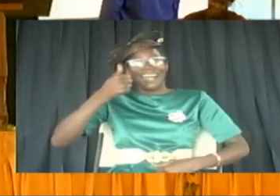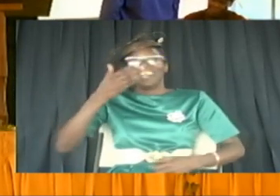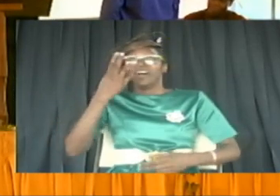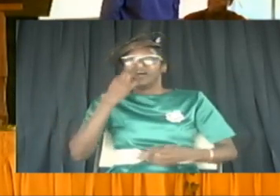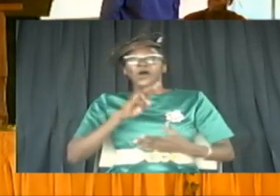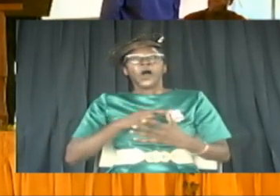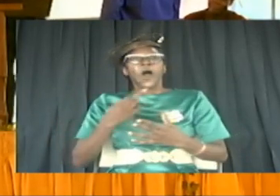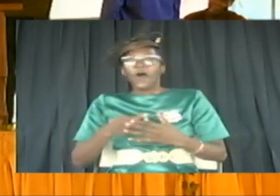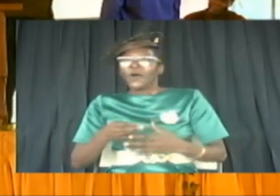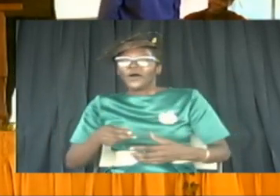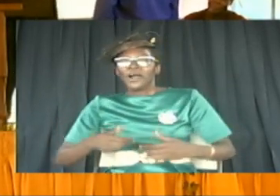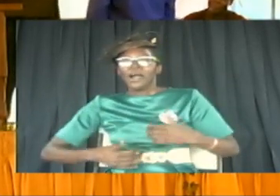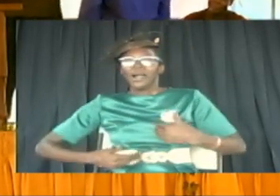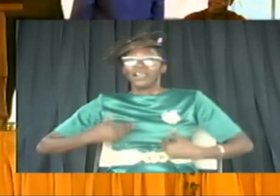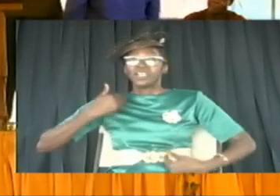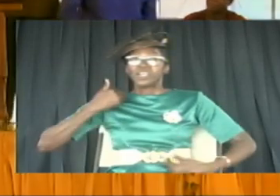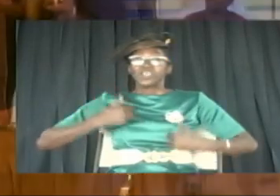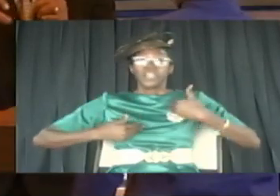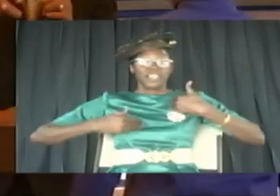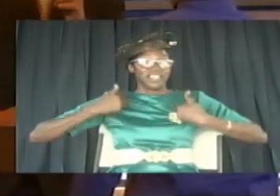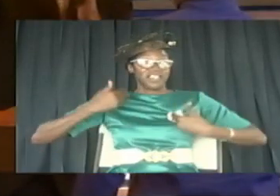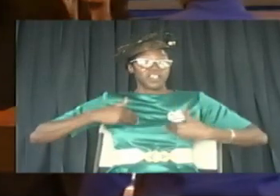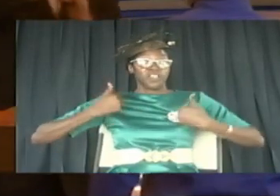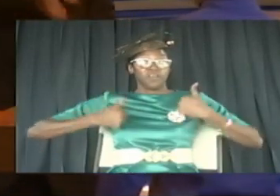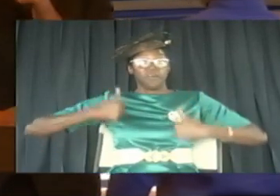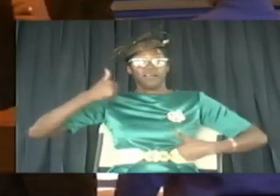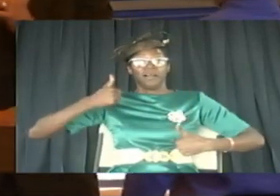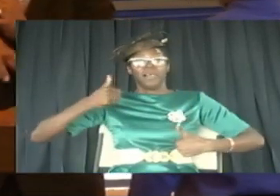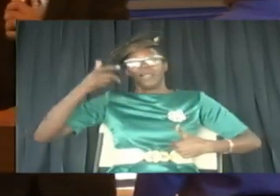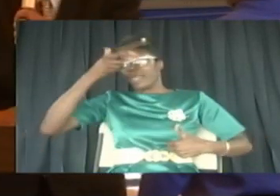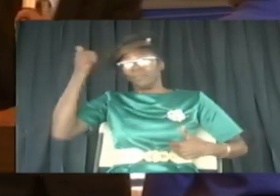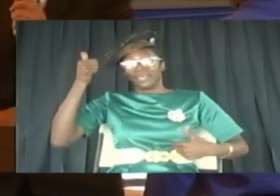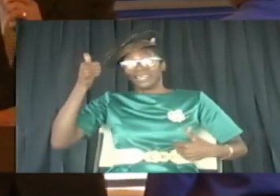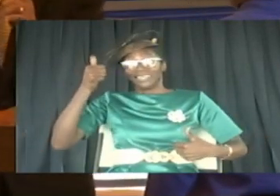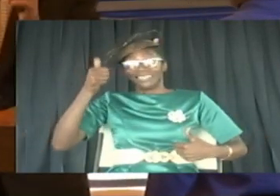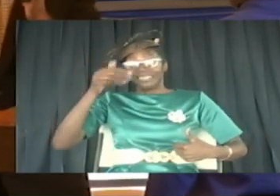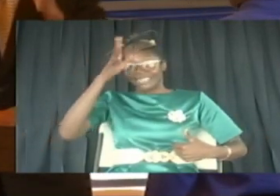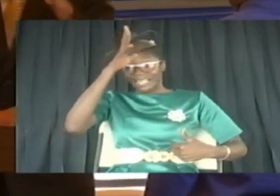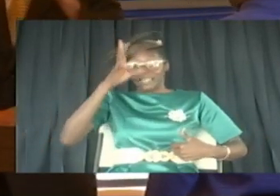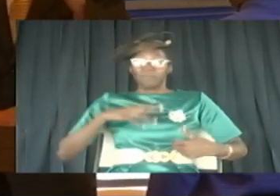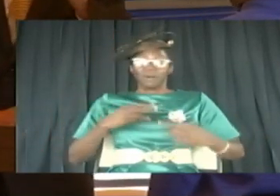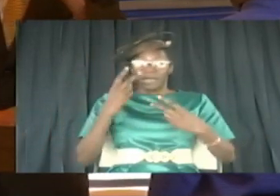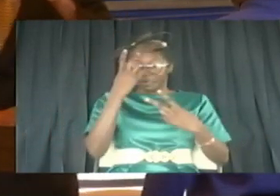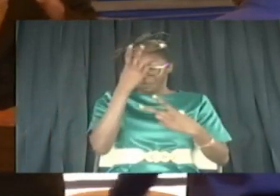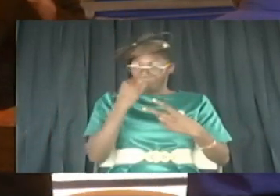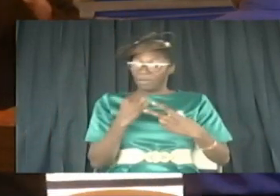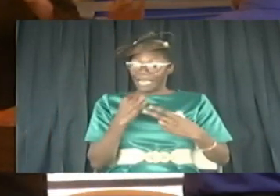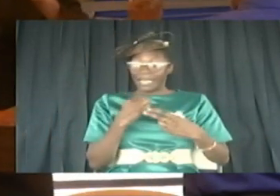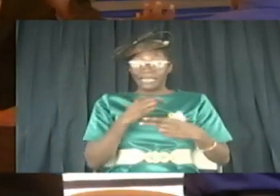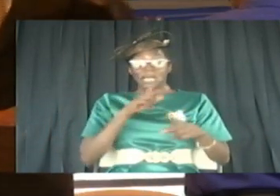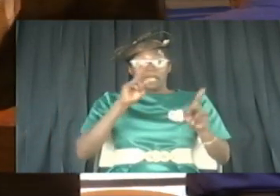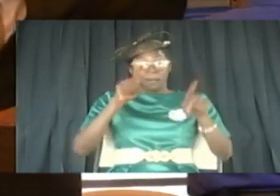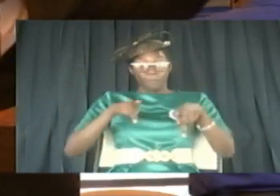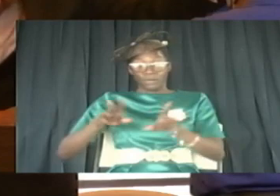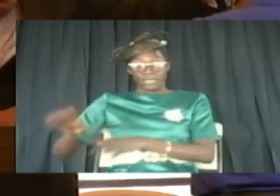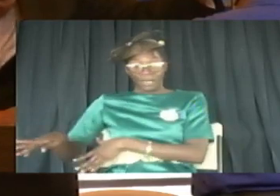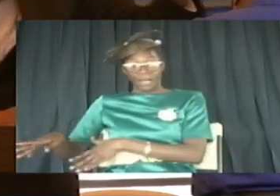the two sons. And because the man was blind, Joseph put them in the order so that all him do is just come